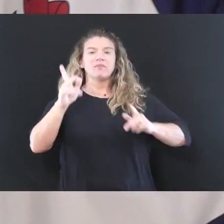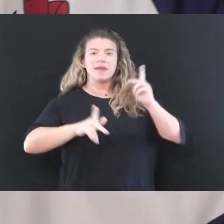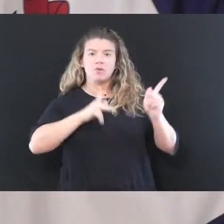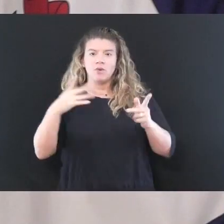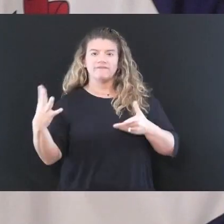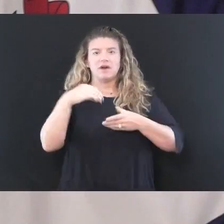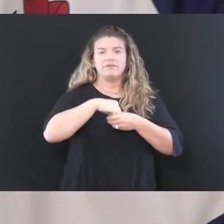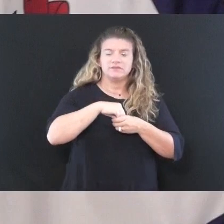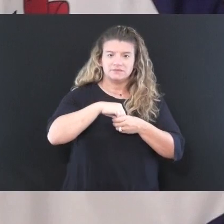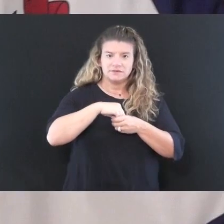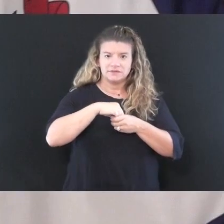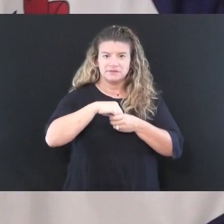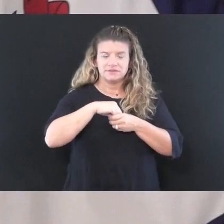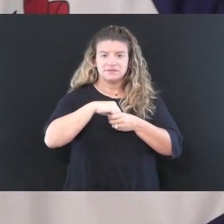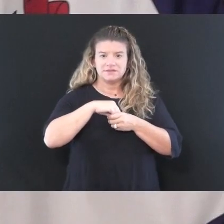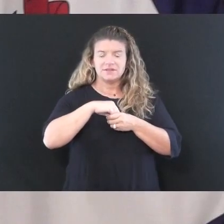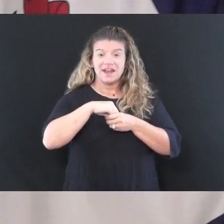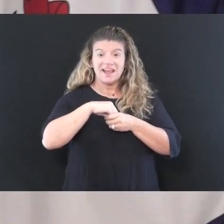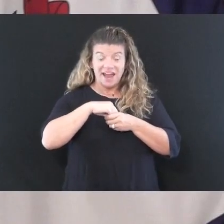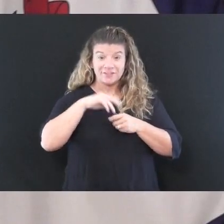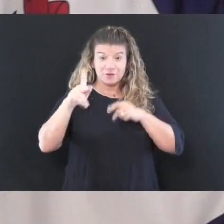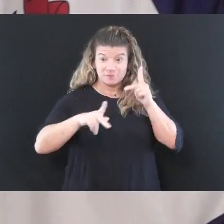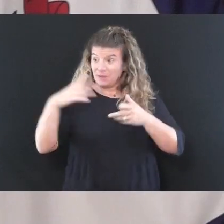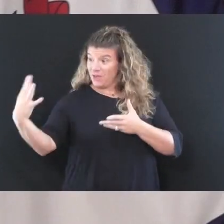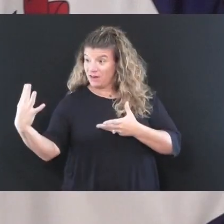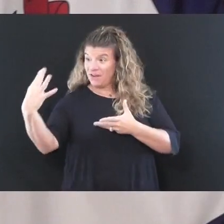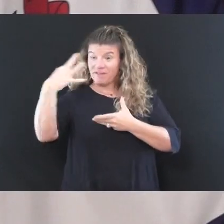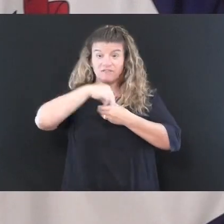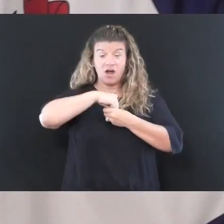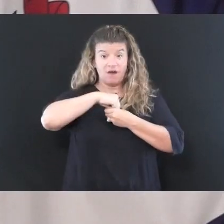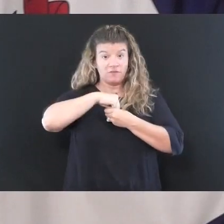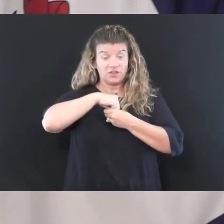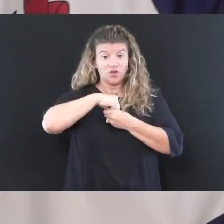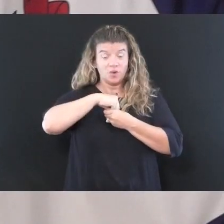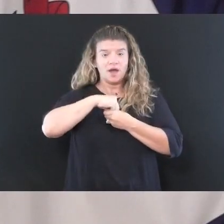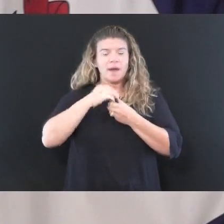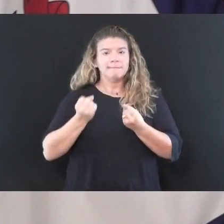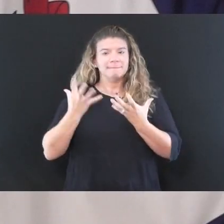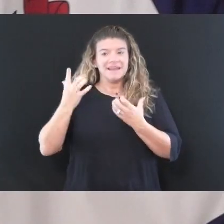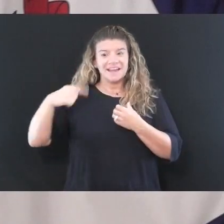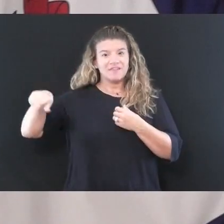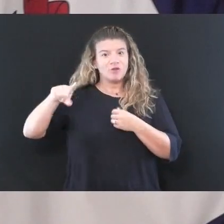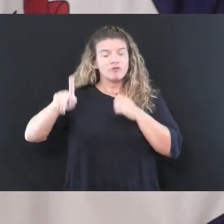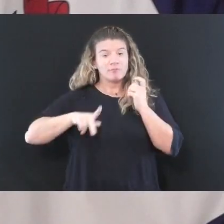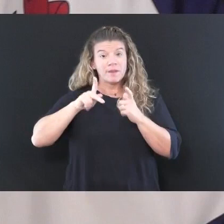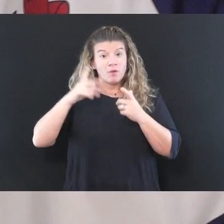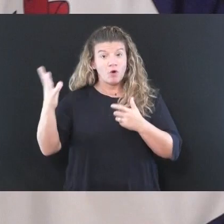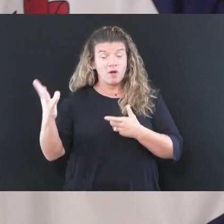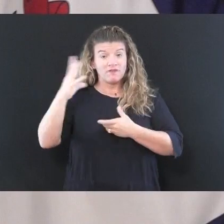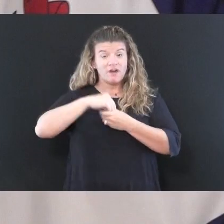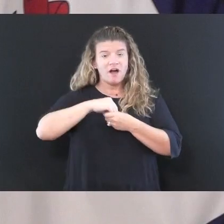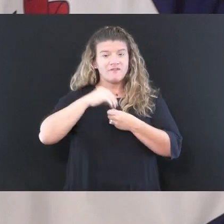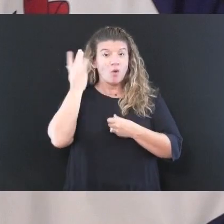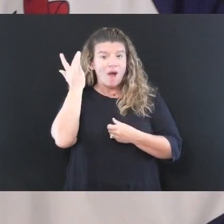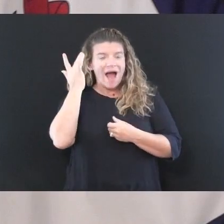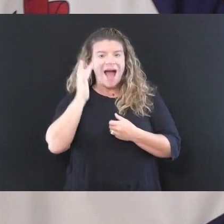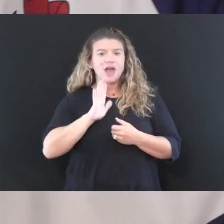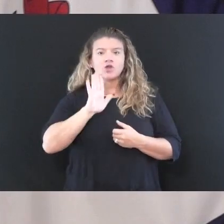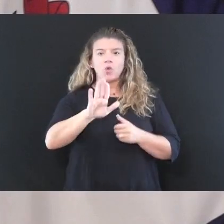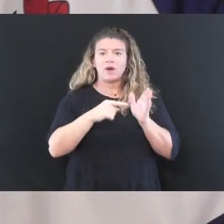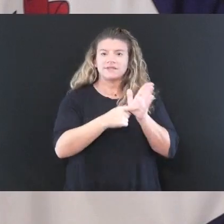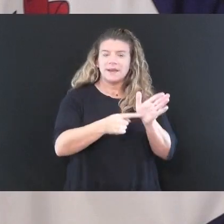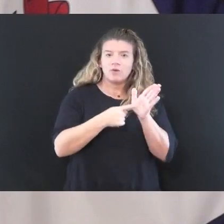you. And as those people are with you and everything, many of them are with you because of the example that